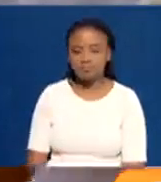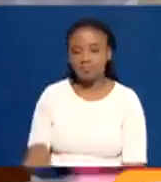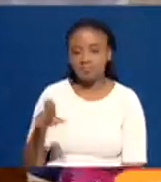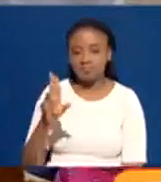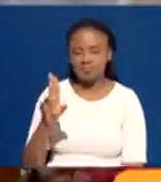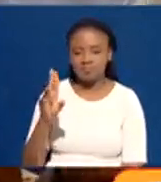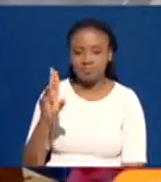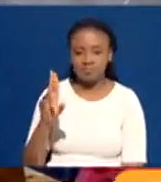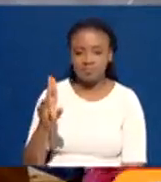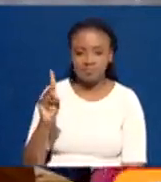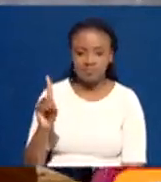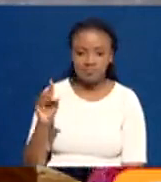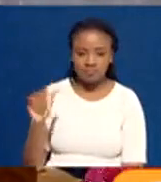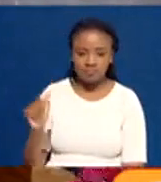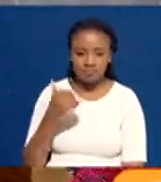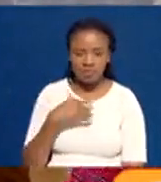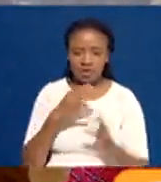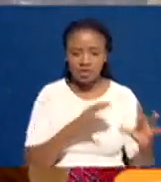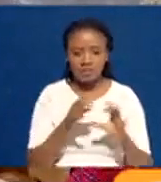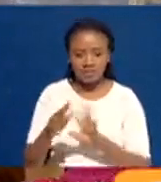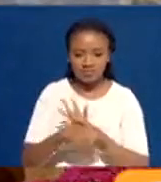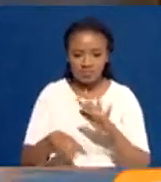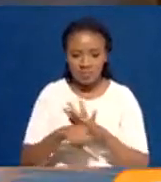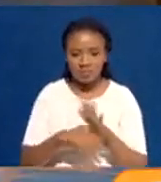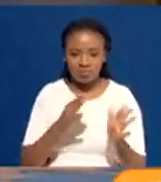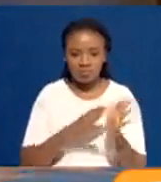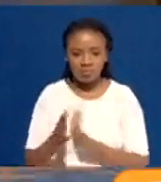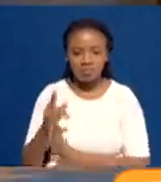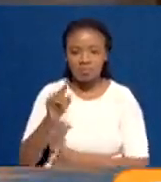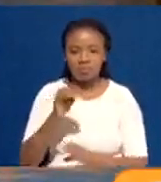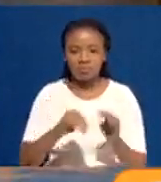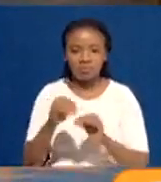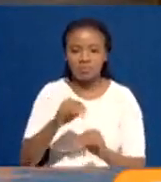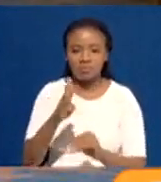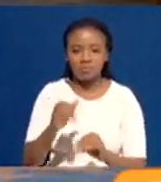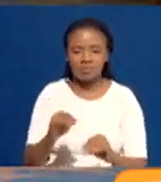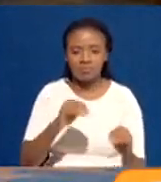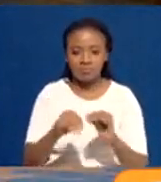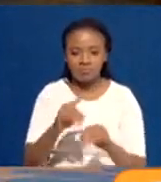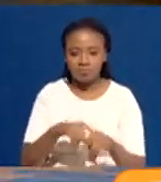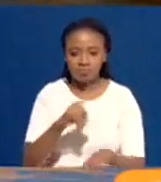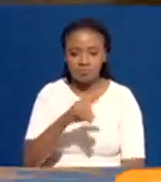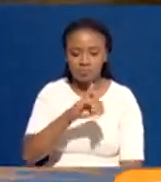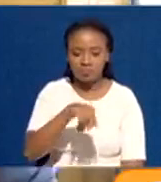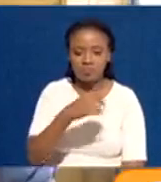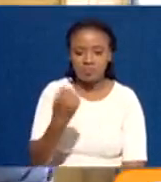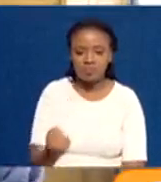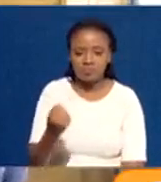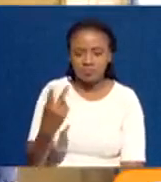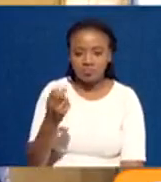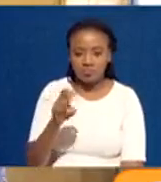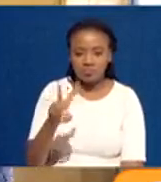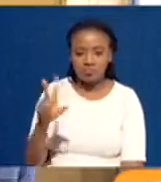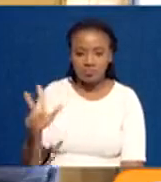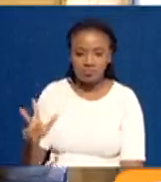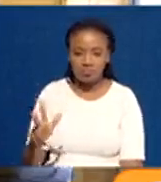Alliance, UDA, conducted party primaries ahead of Senate and two parliamentary by-elections slated for January the 5th,